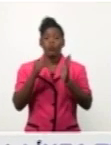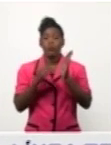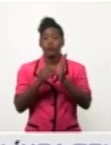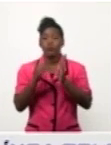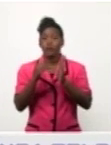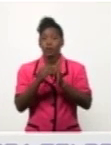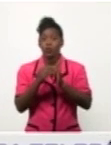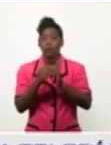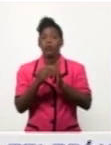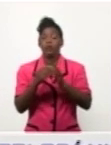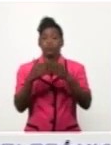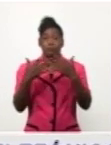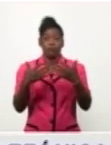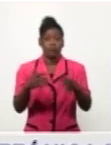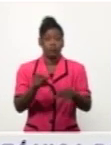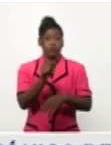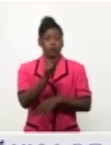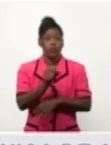the top with